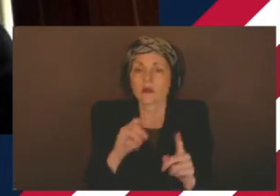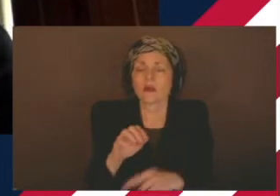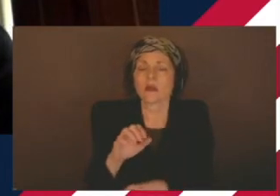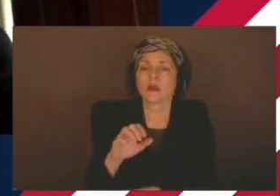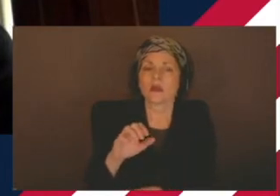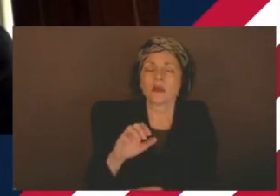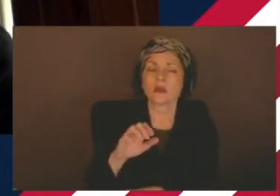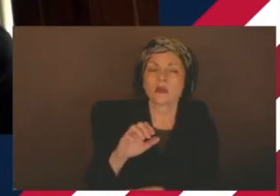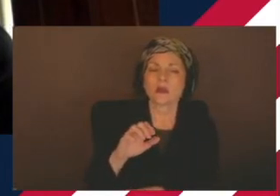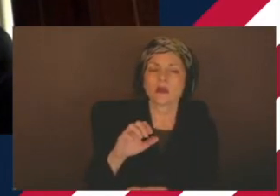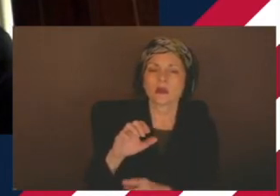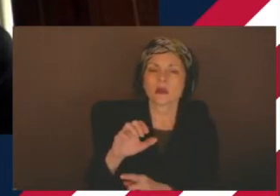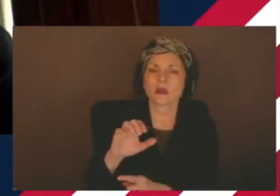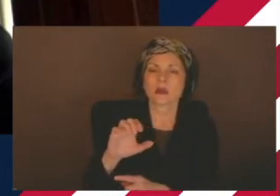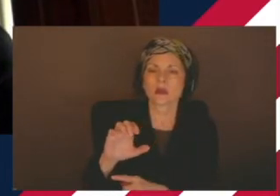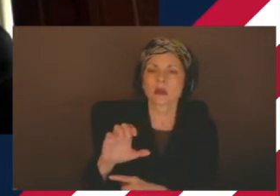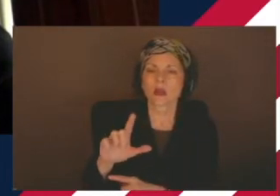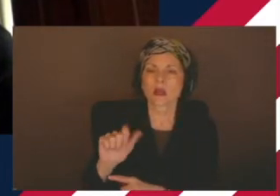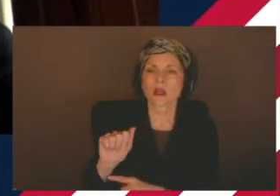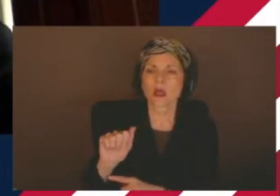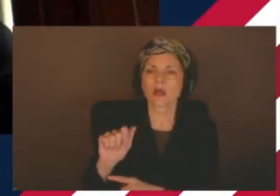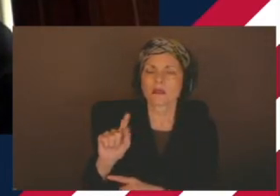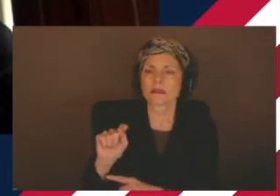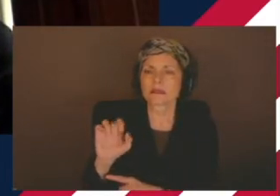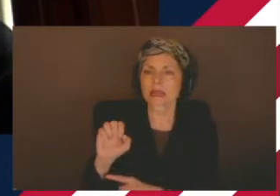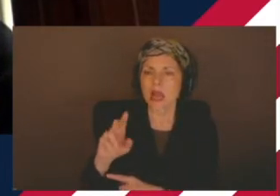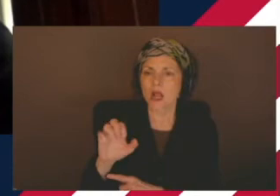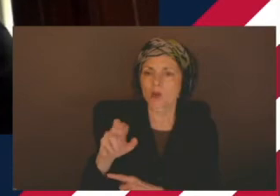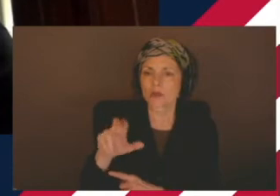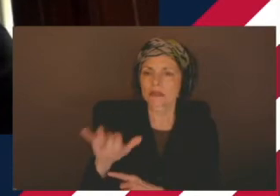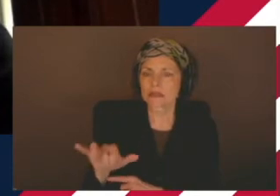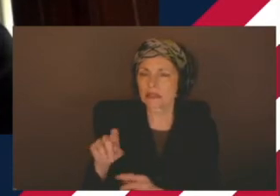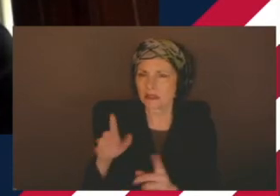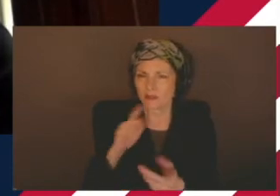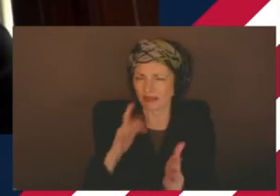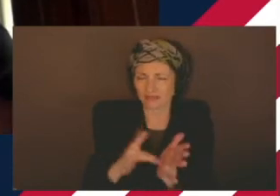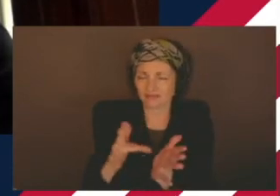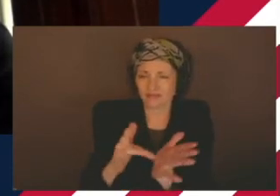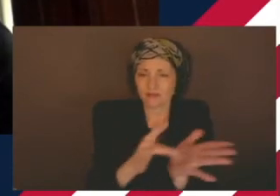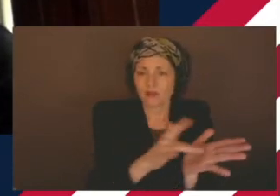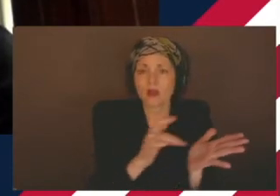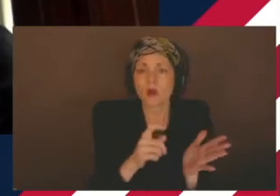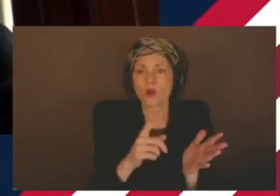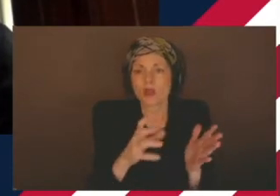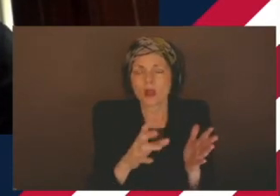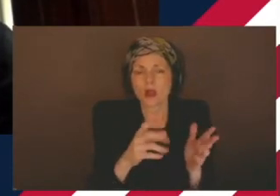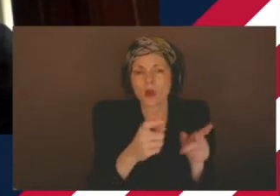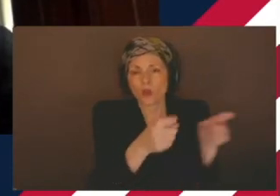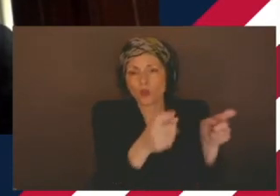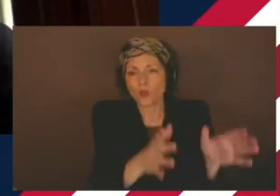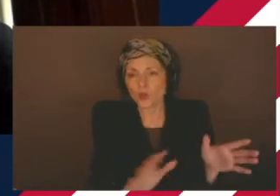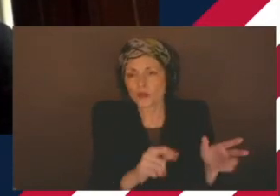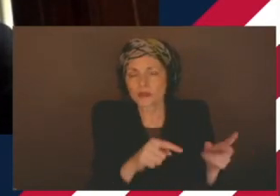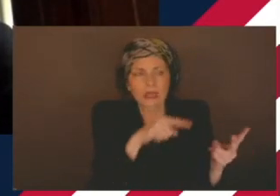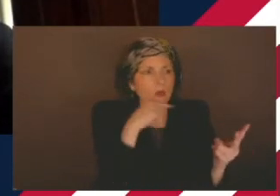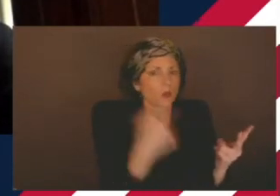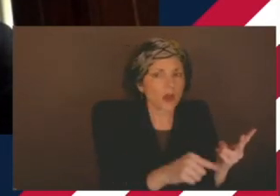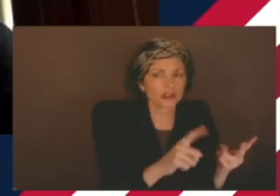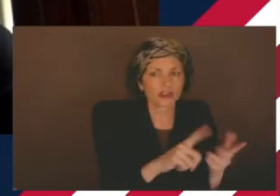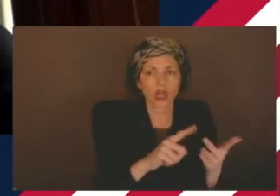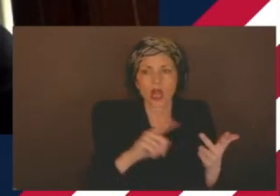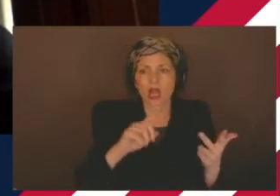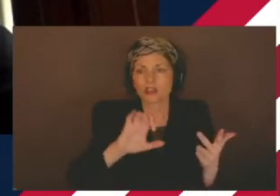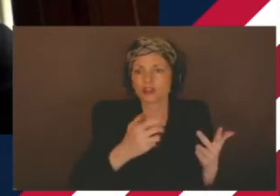not only a means through which rulers in Russia, China, Saudi Arabia,